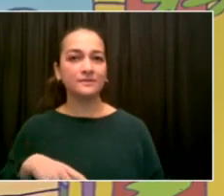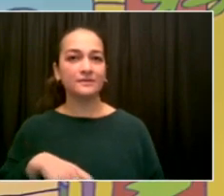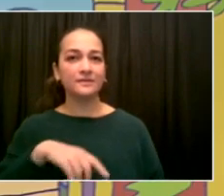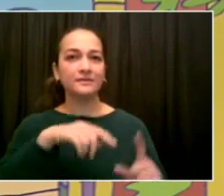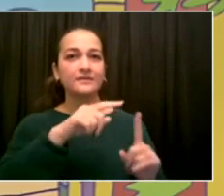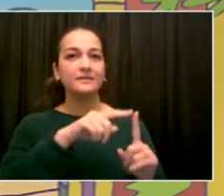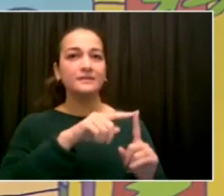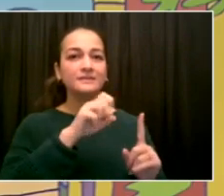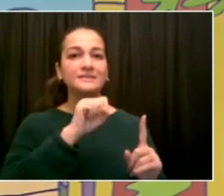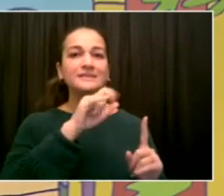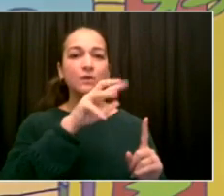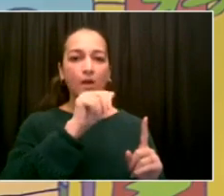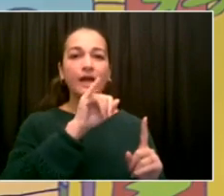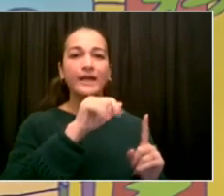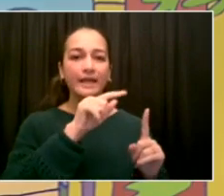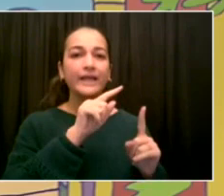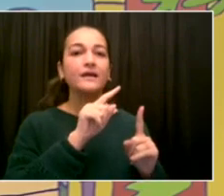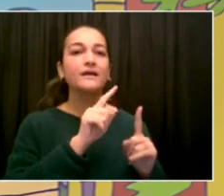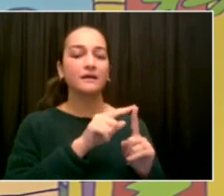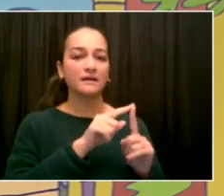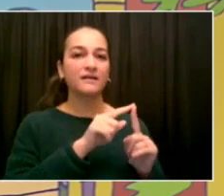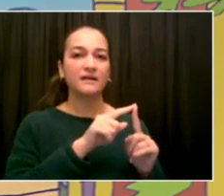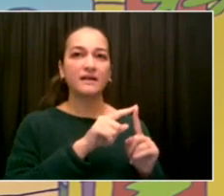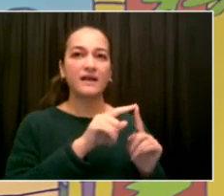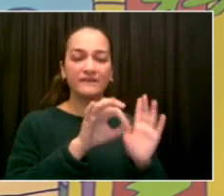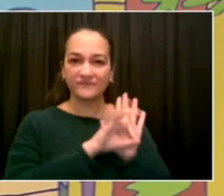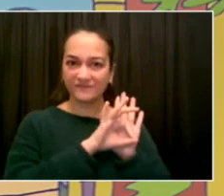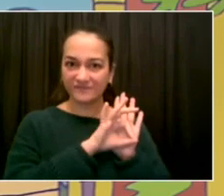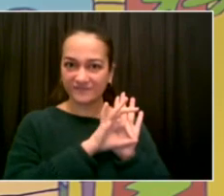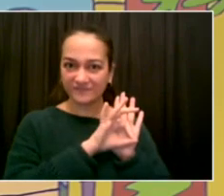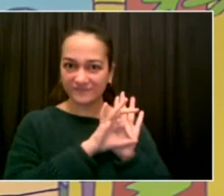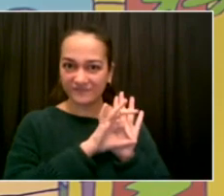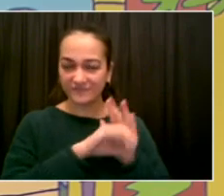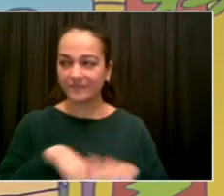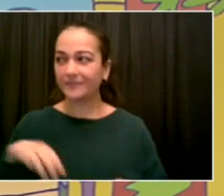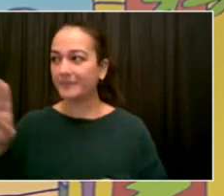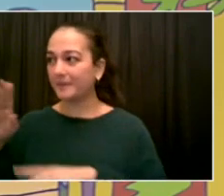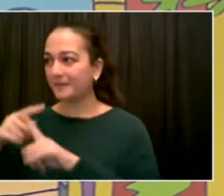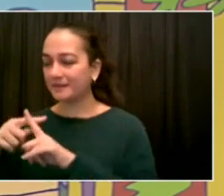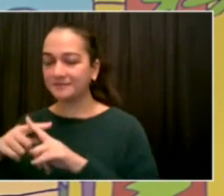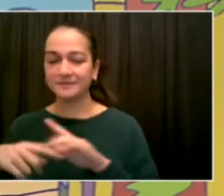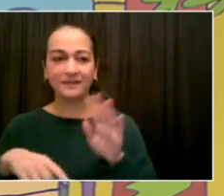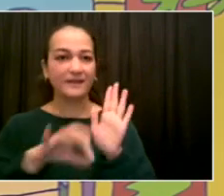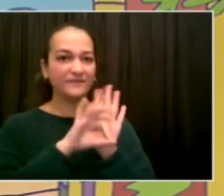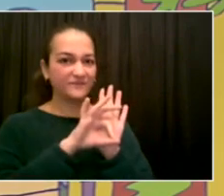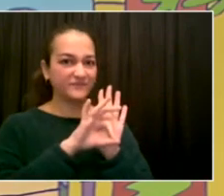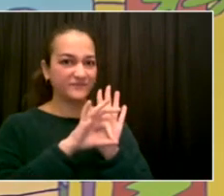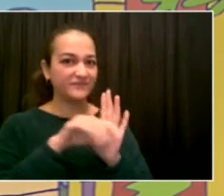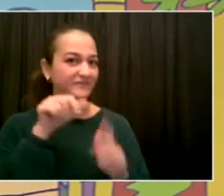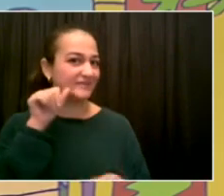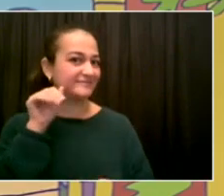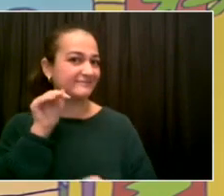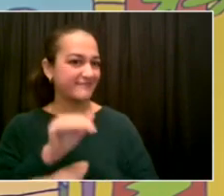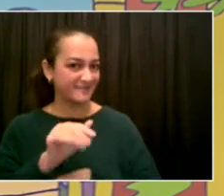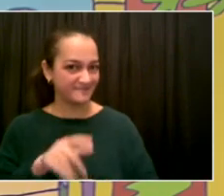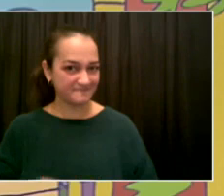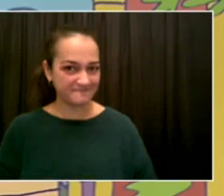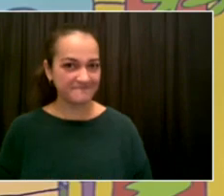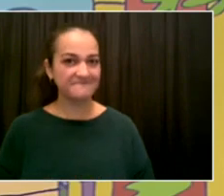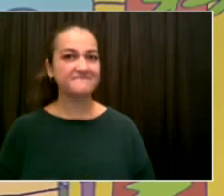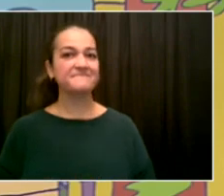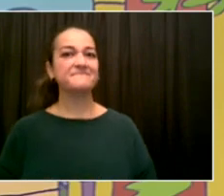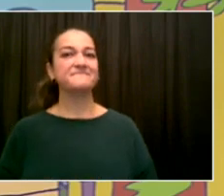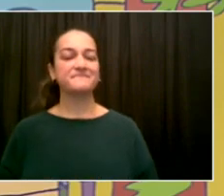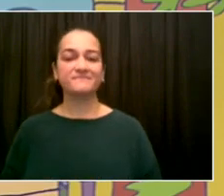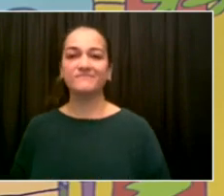Dave, I did not watch the debate. I know who I'm voting for. I'm voting for Eric Adams. I think he's going to be a great, great mayor for